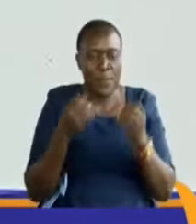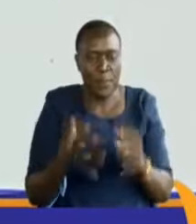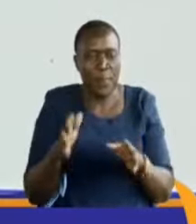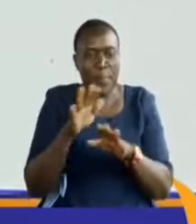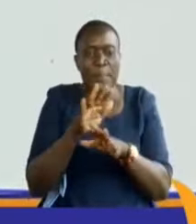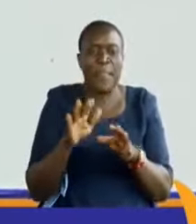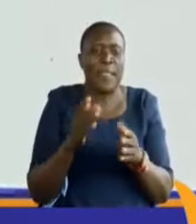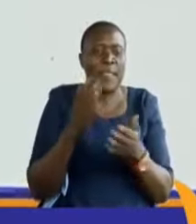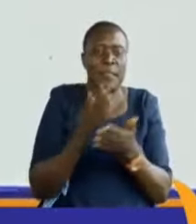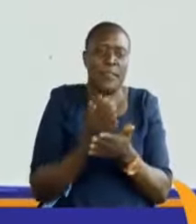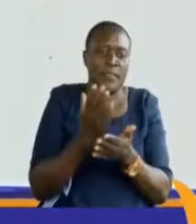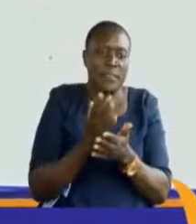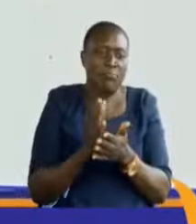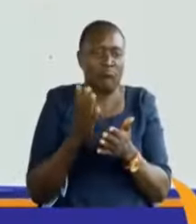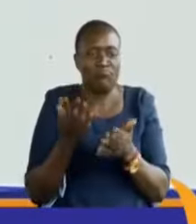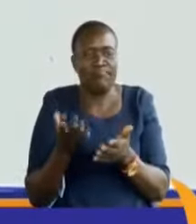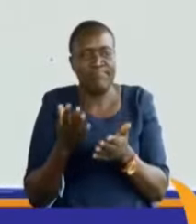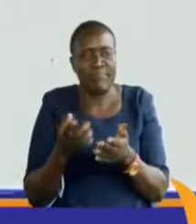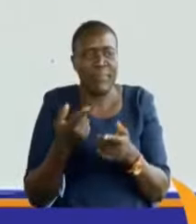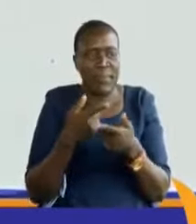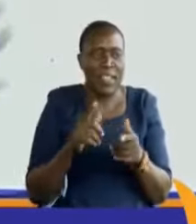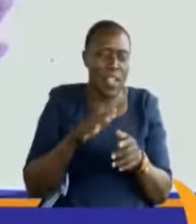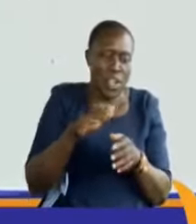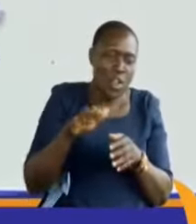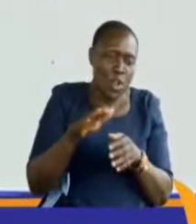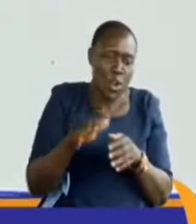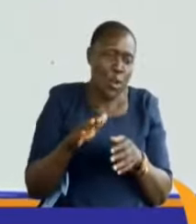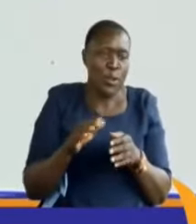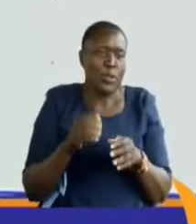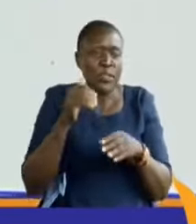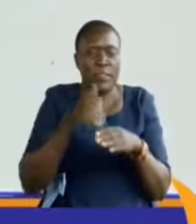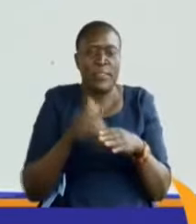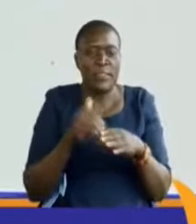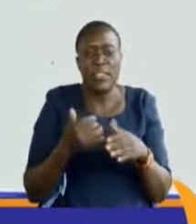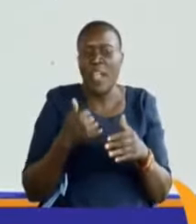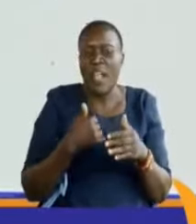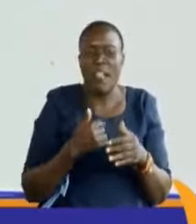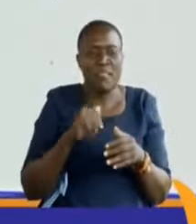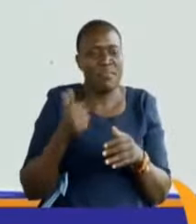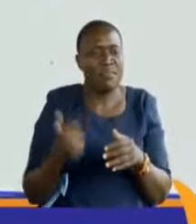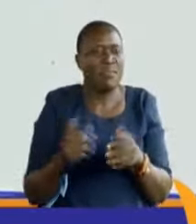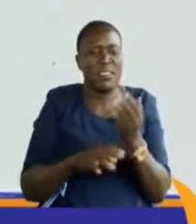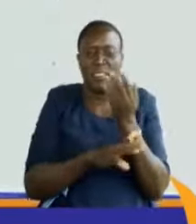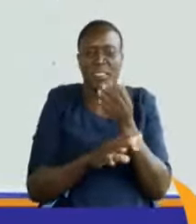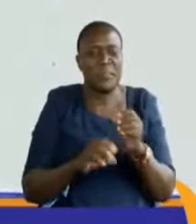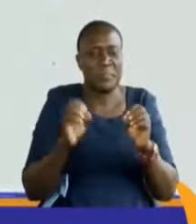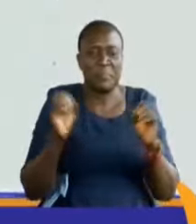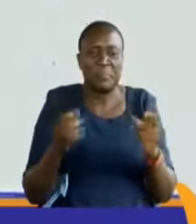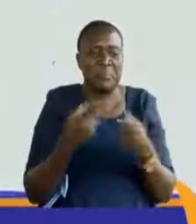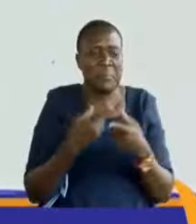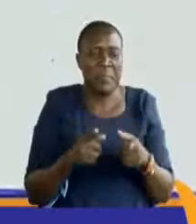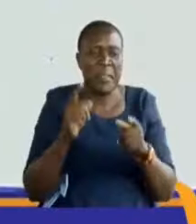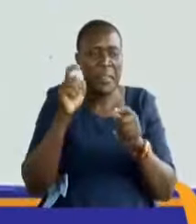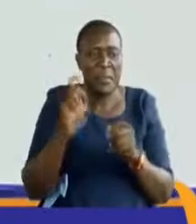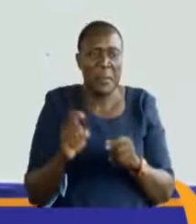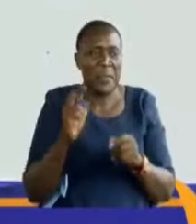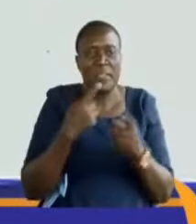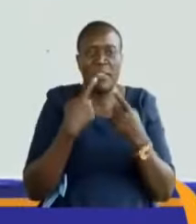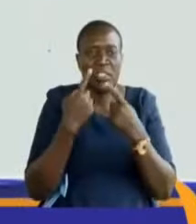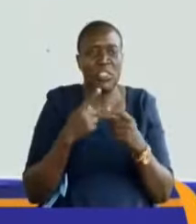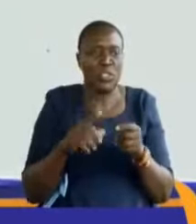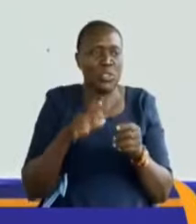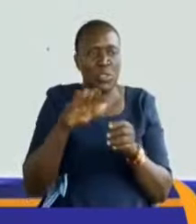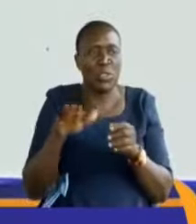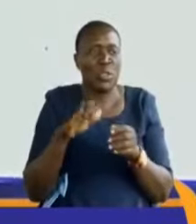are geopolitical, but local investors have got no other country. And the feedback we got was that we must talk to our